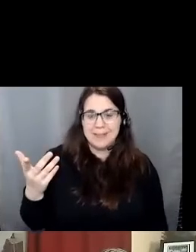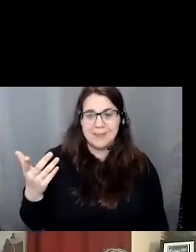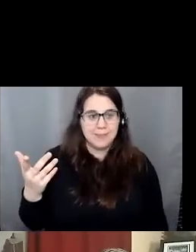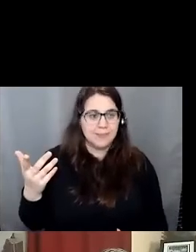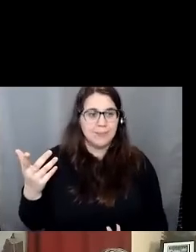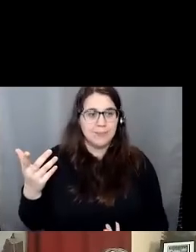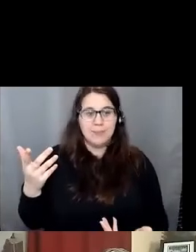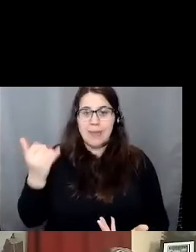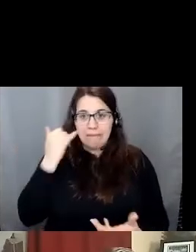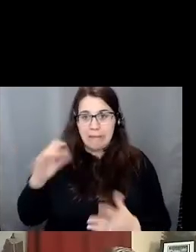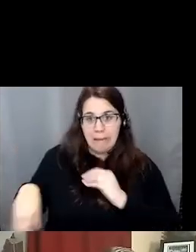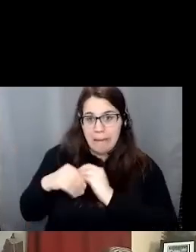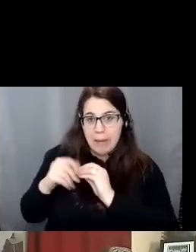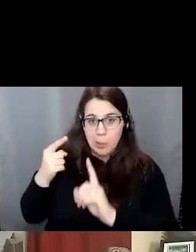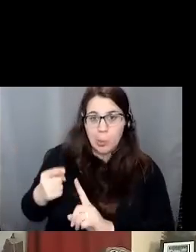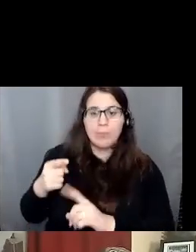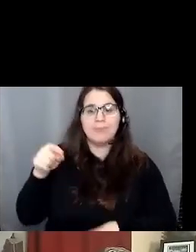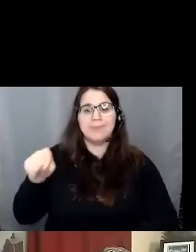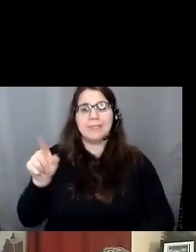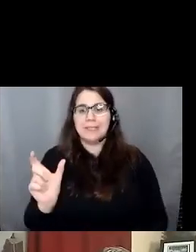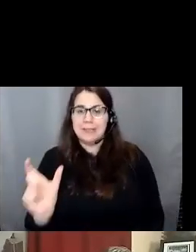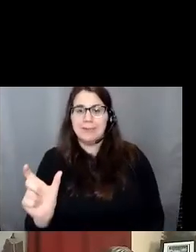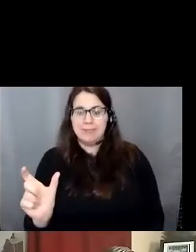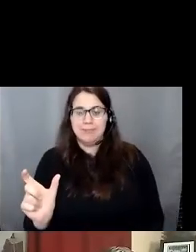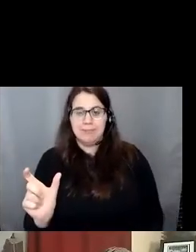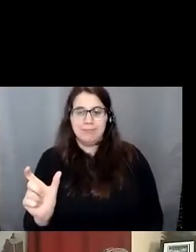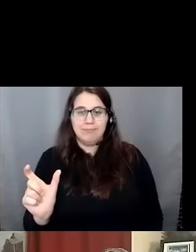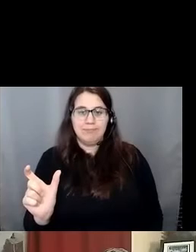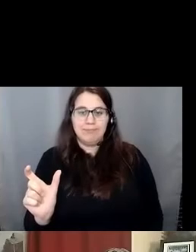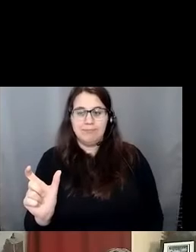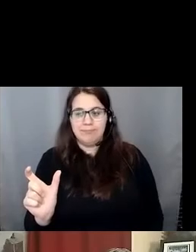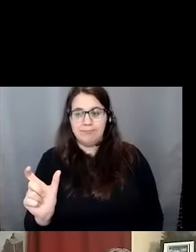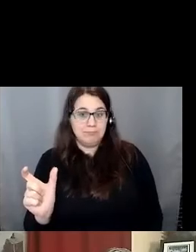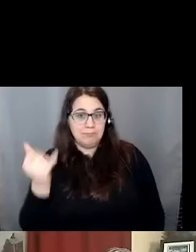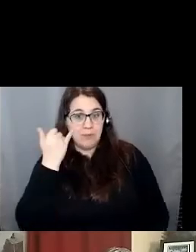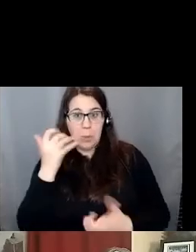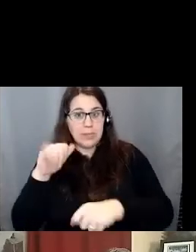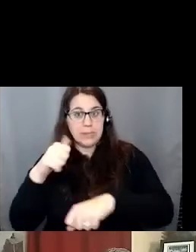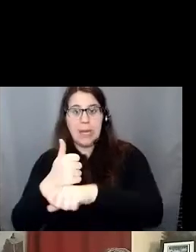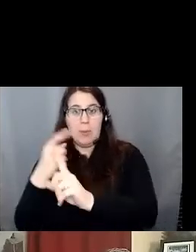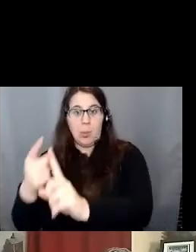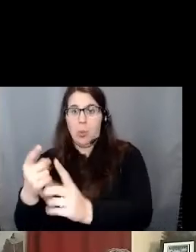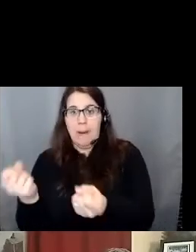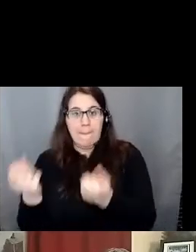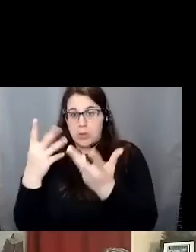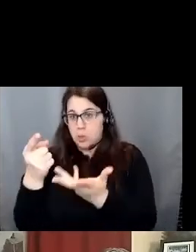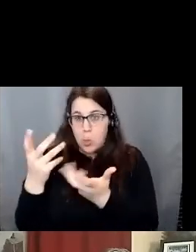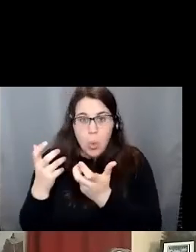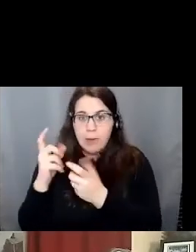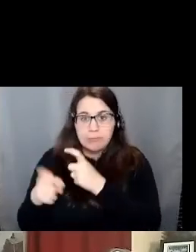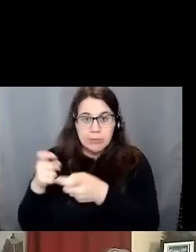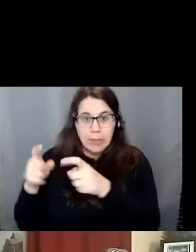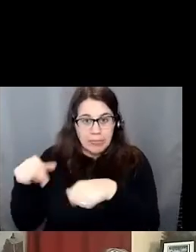bottom. This is an opportunity if you want to set a goal for how much you hope to be contributed to this account